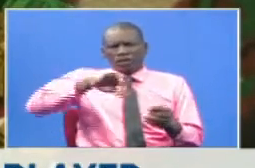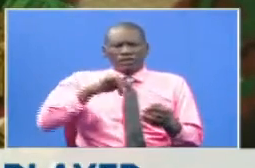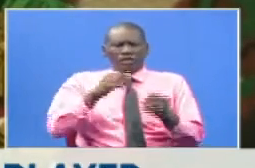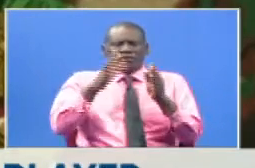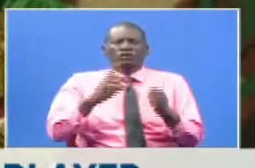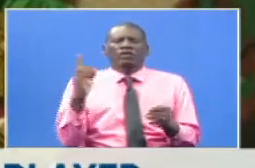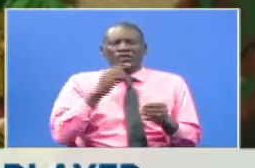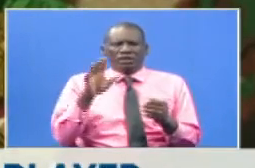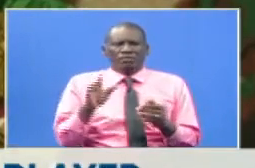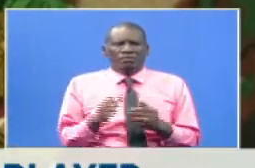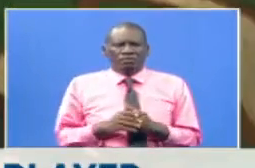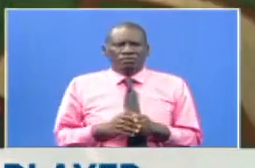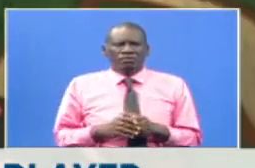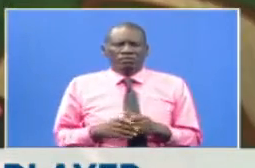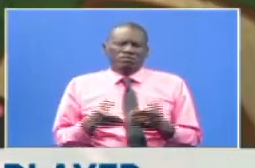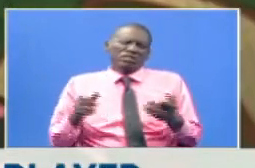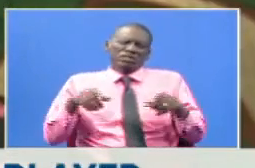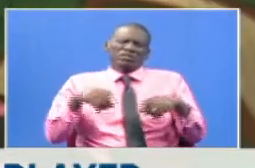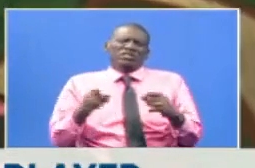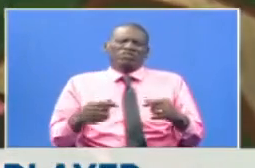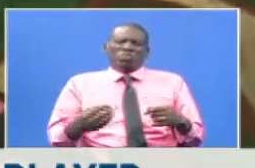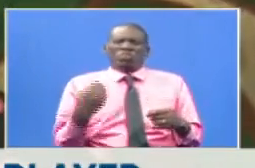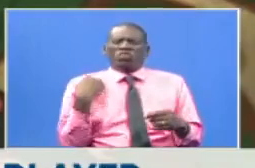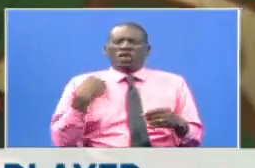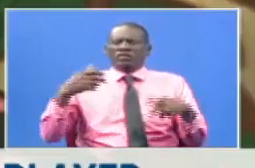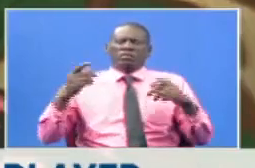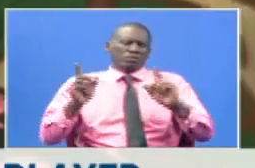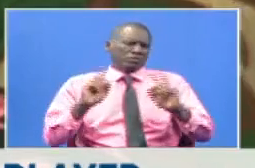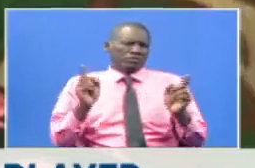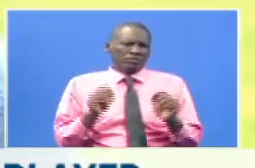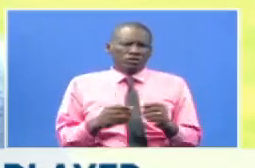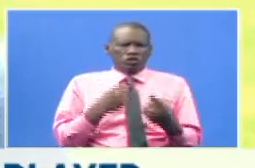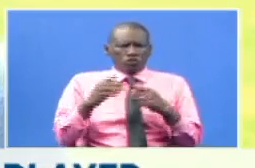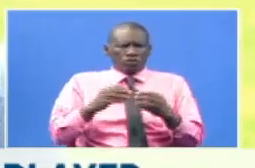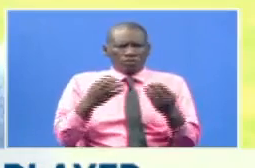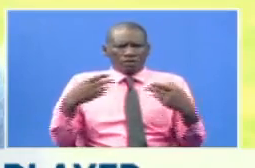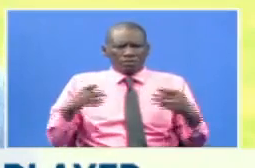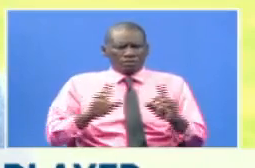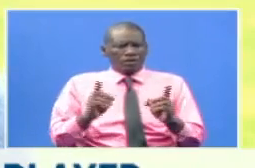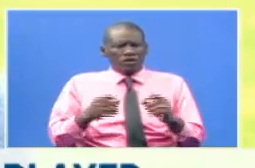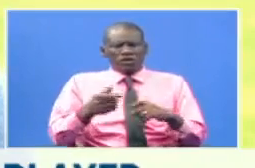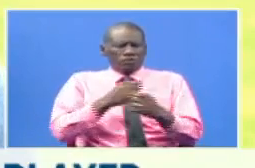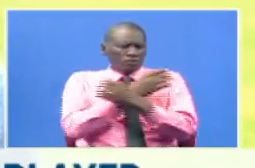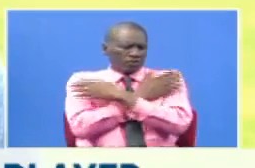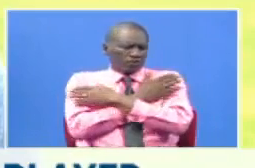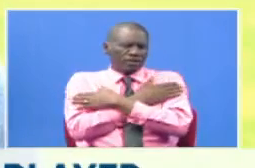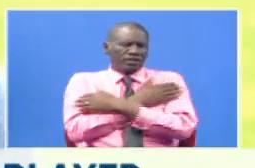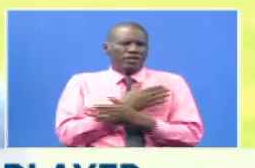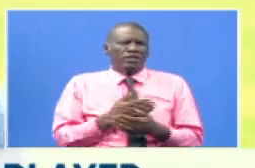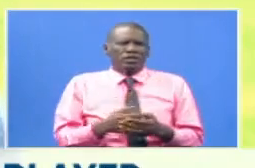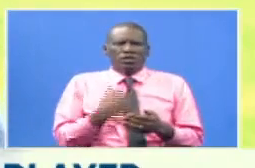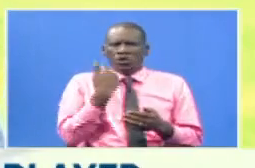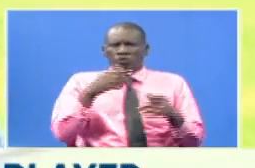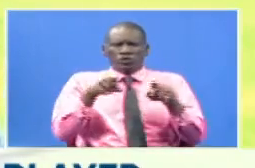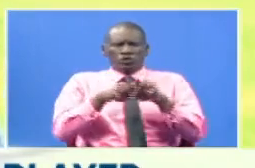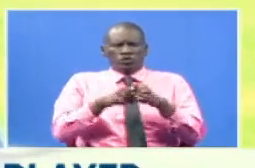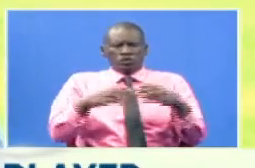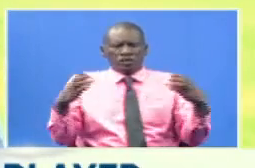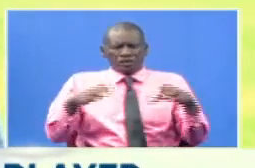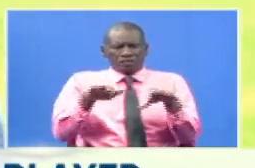juu hata by the way akuwagi mchokozi hata ukiuliza mtu ana maneno. From the friend who is also a